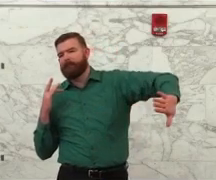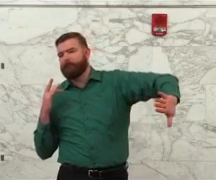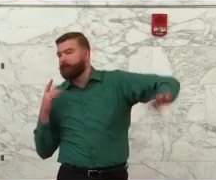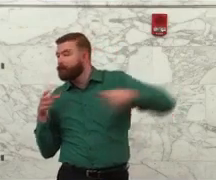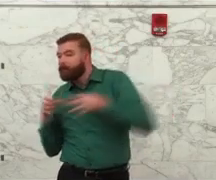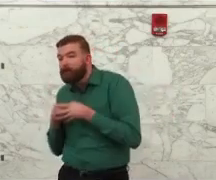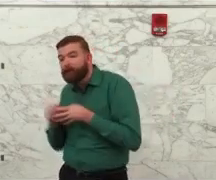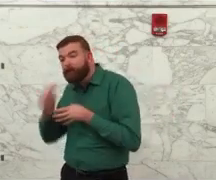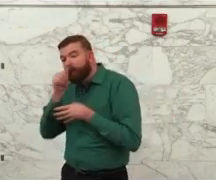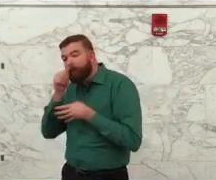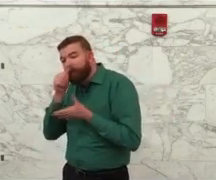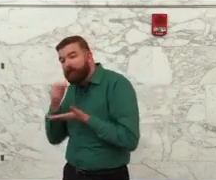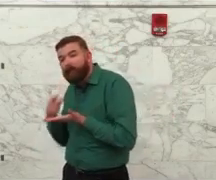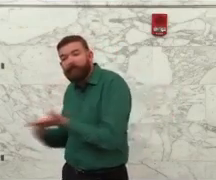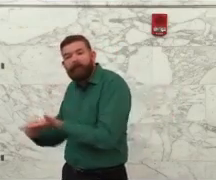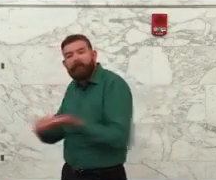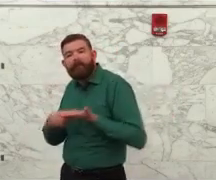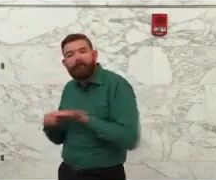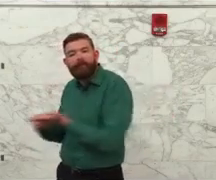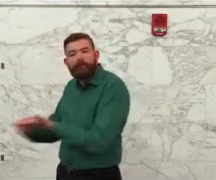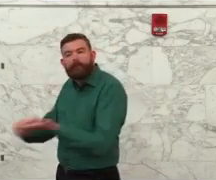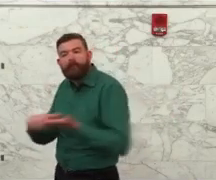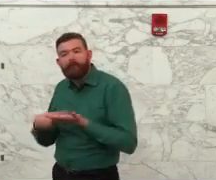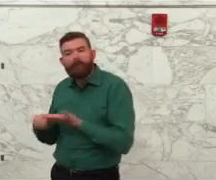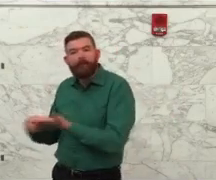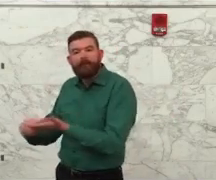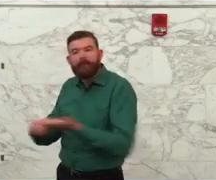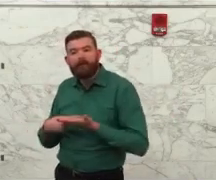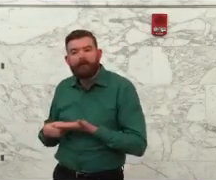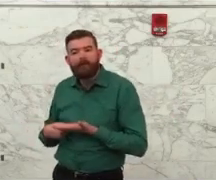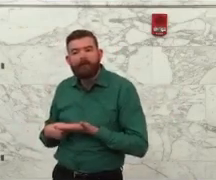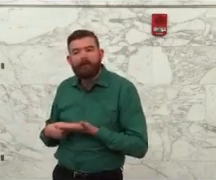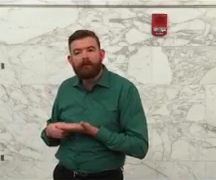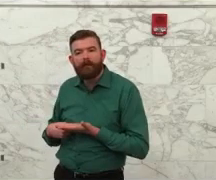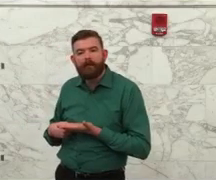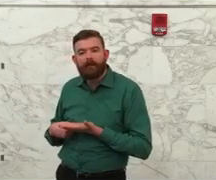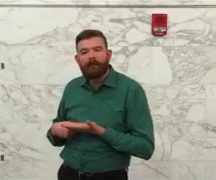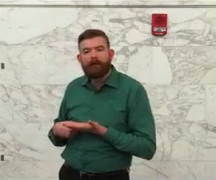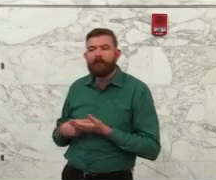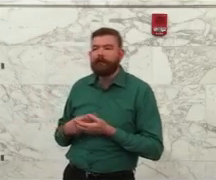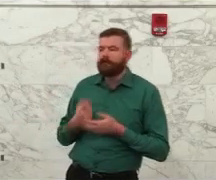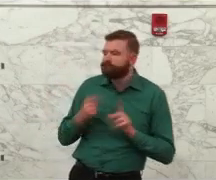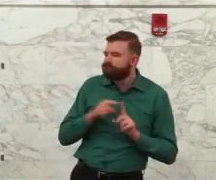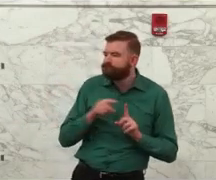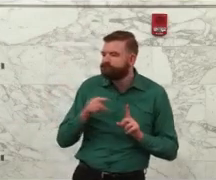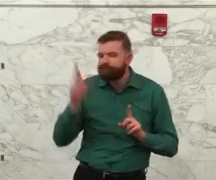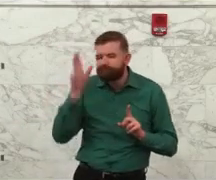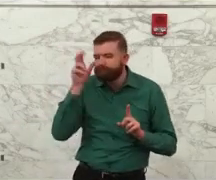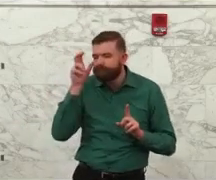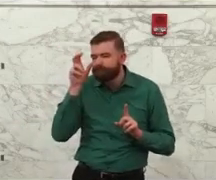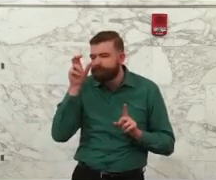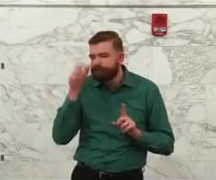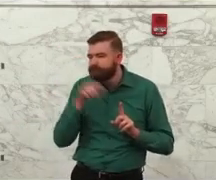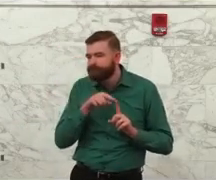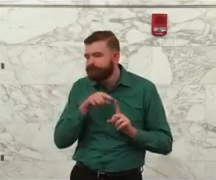Open Public Records Act requests? Let me say something which probably is apparent to you. We're at war. We're at